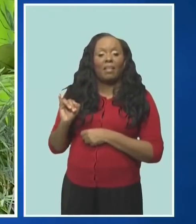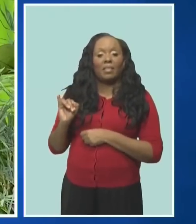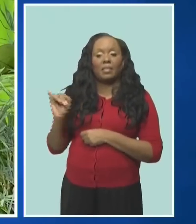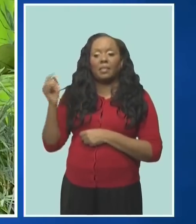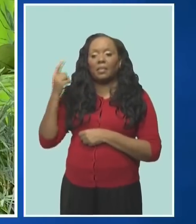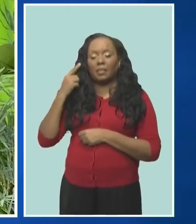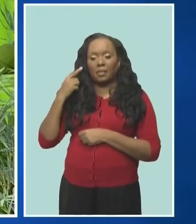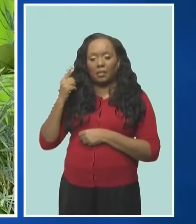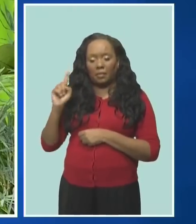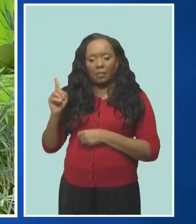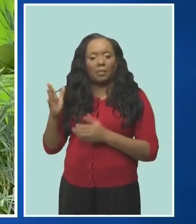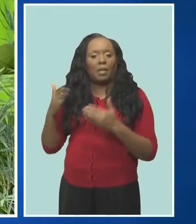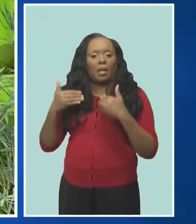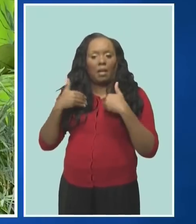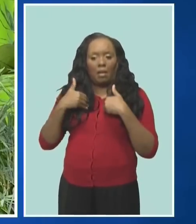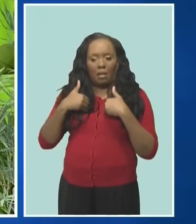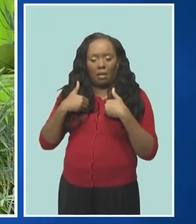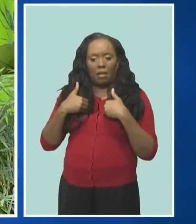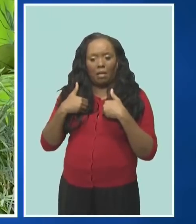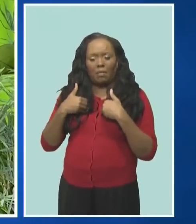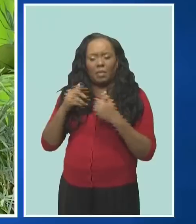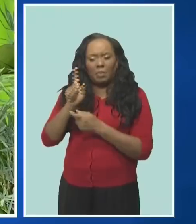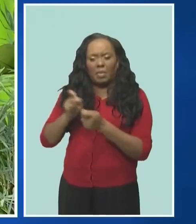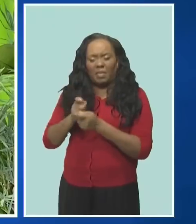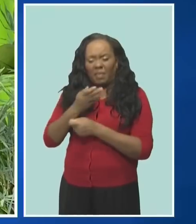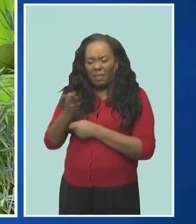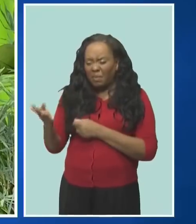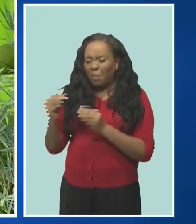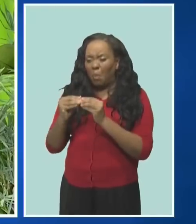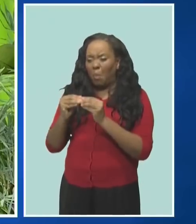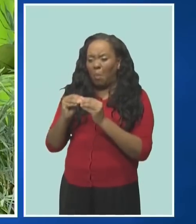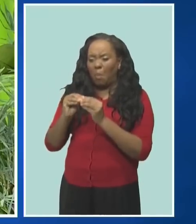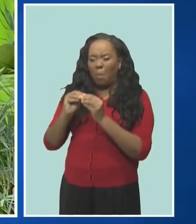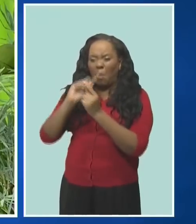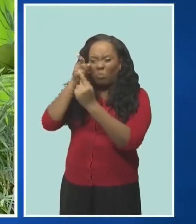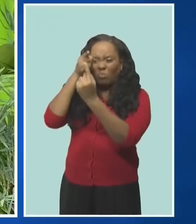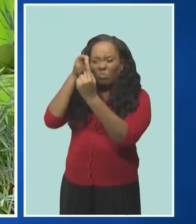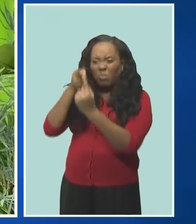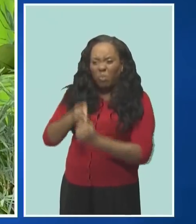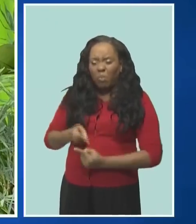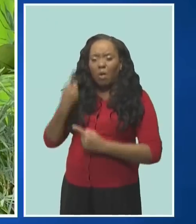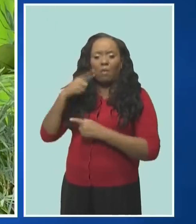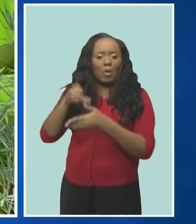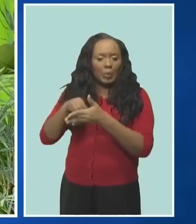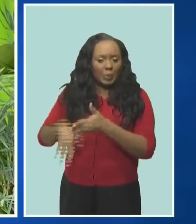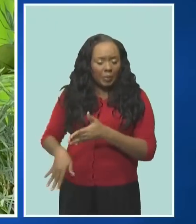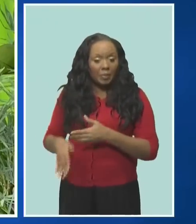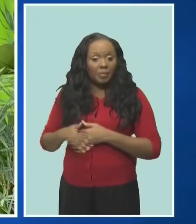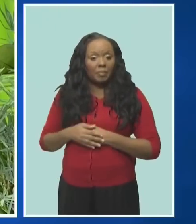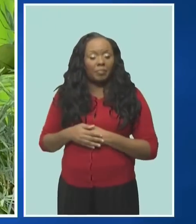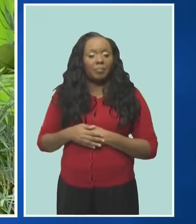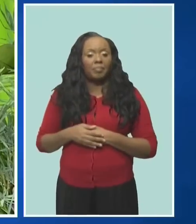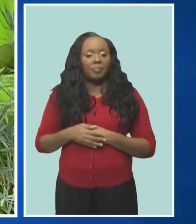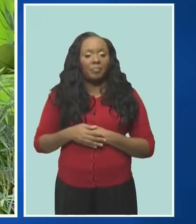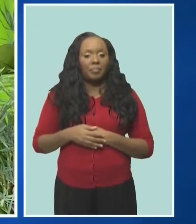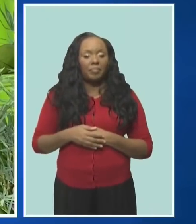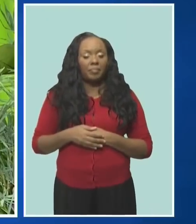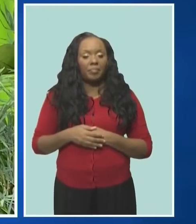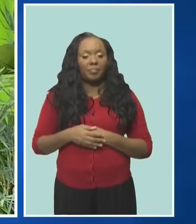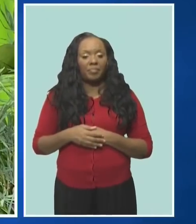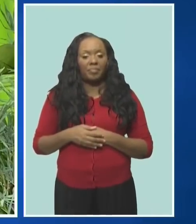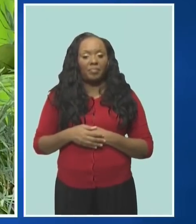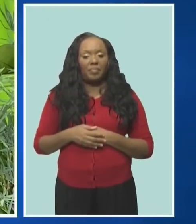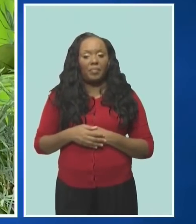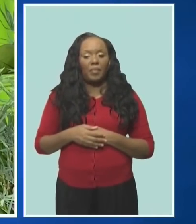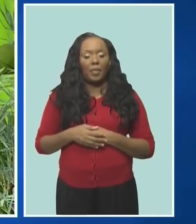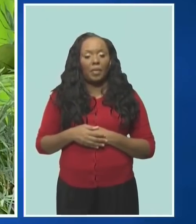targeted intervention for the areas and opportunities for development for these candidates. And how is it that they are going